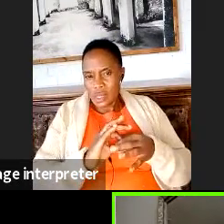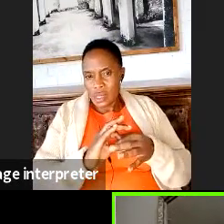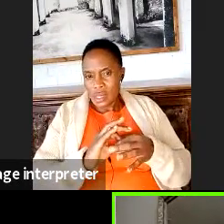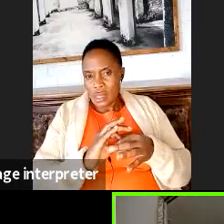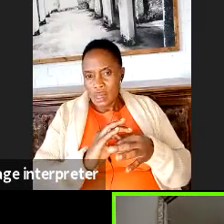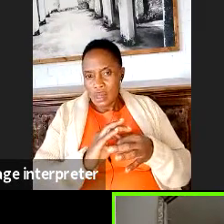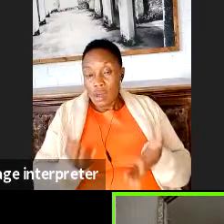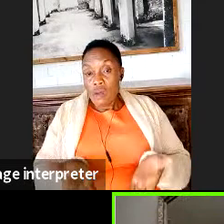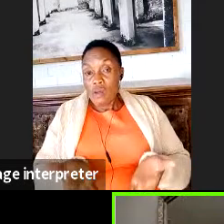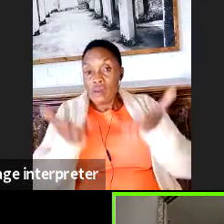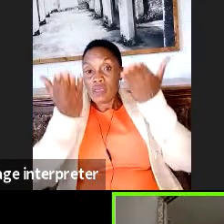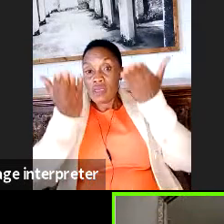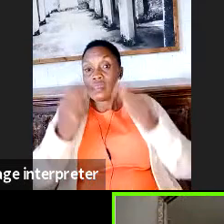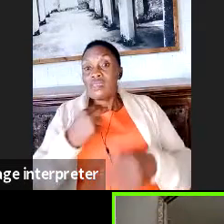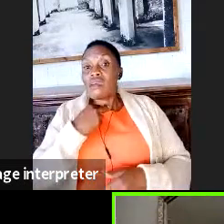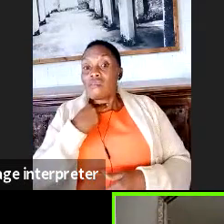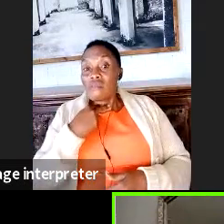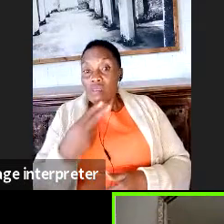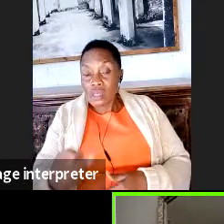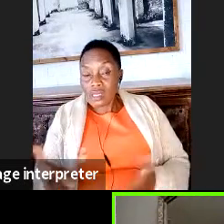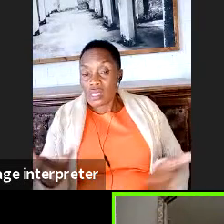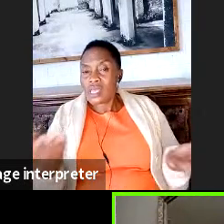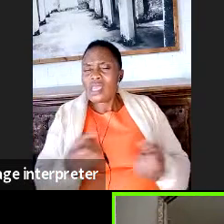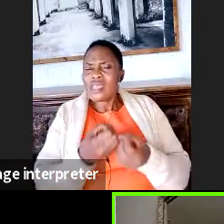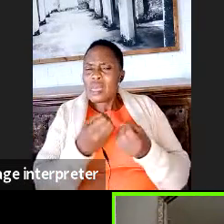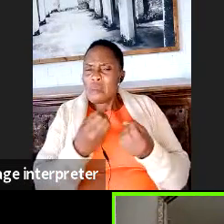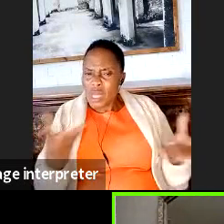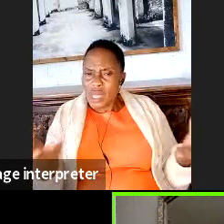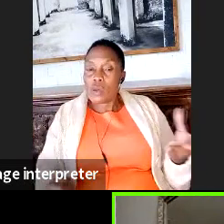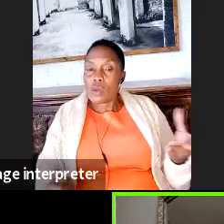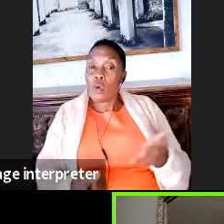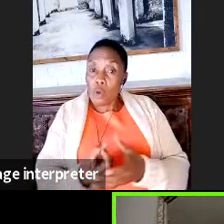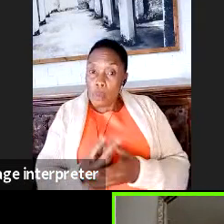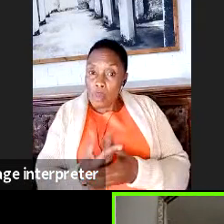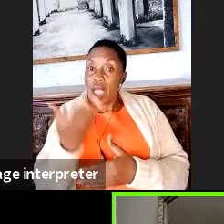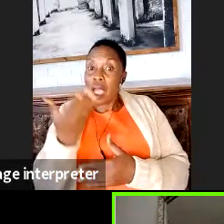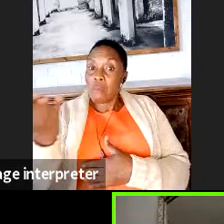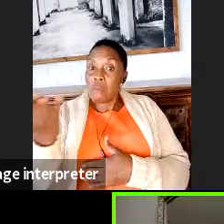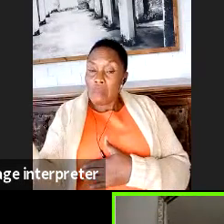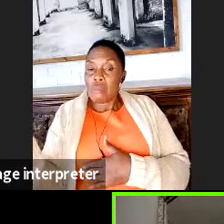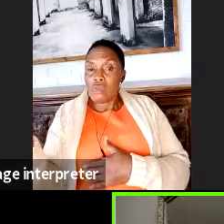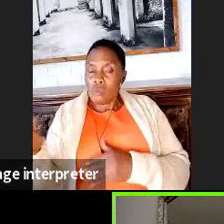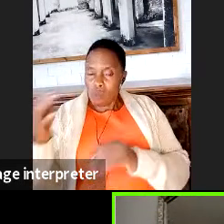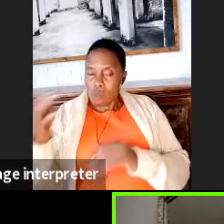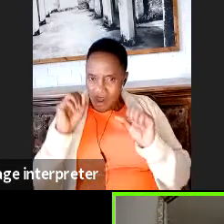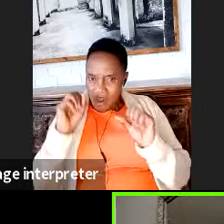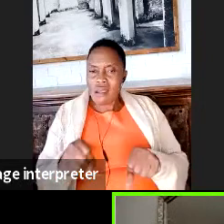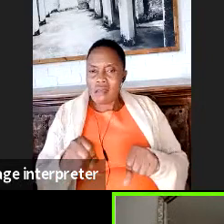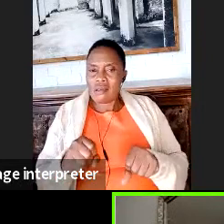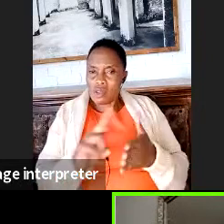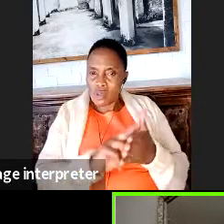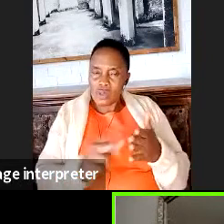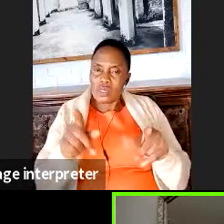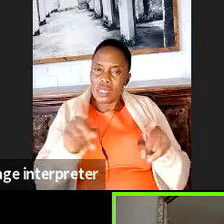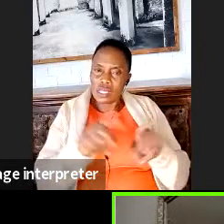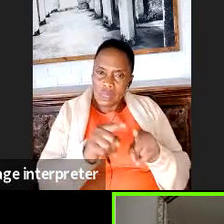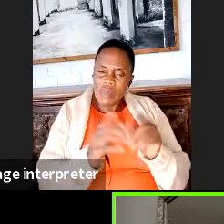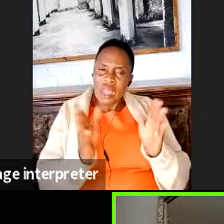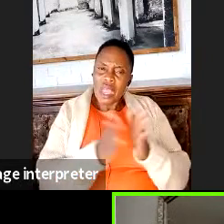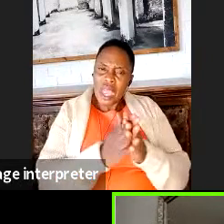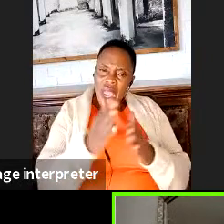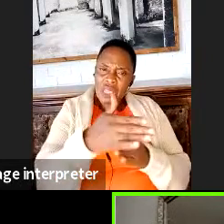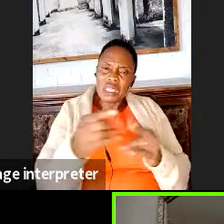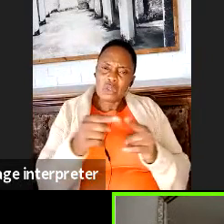they're applicable, and there's so many opportunities where we can do that. Like the Access to Information